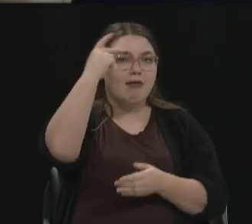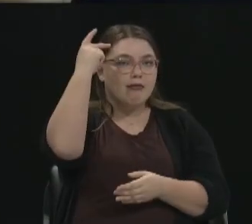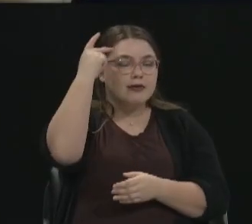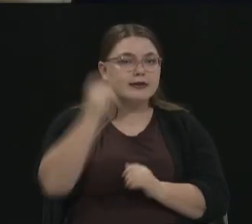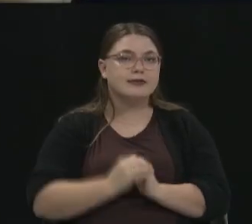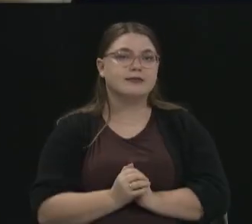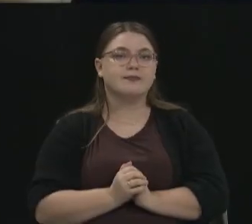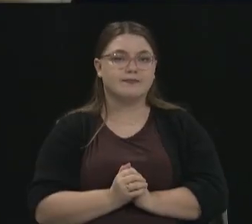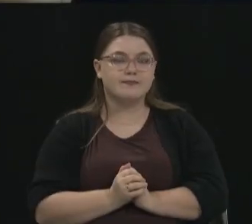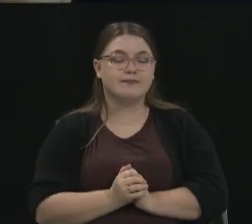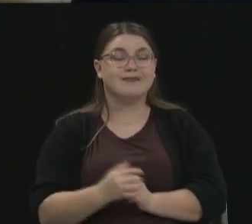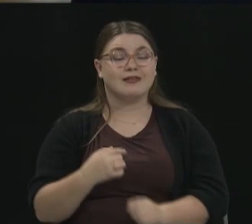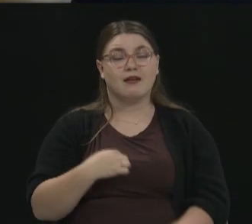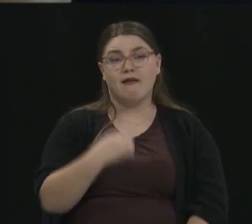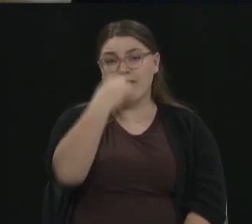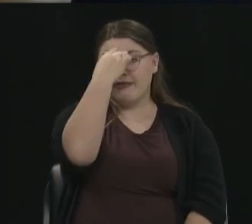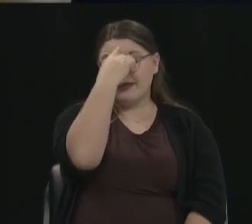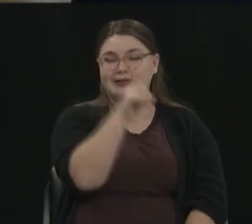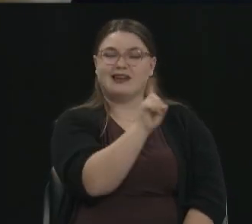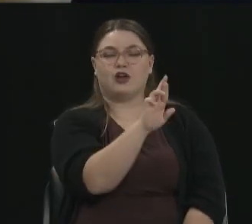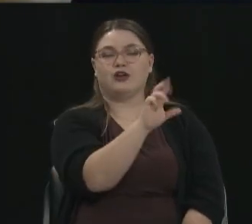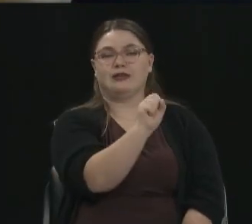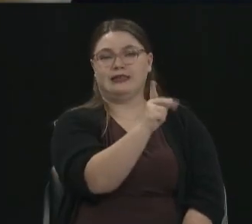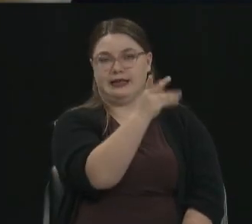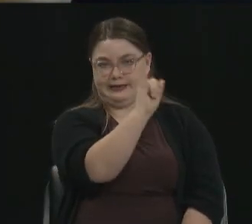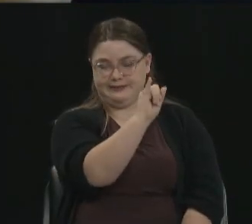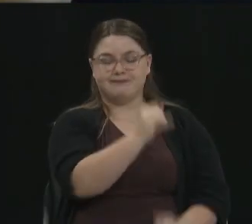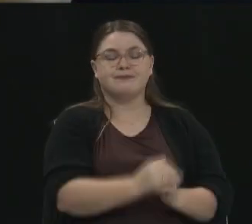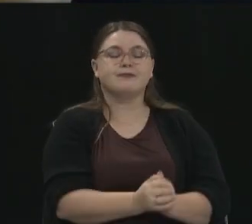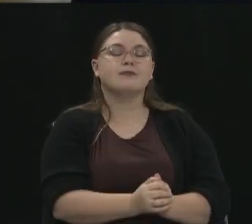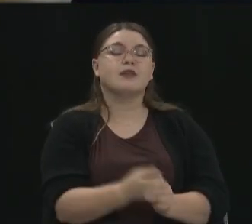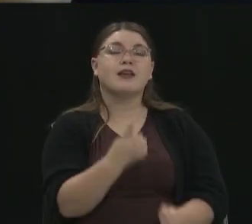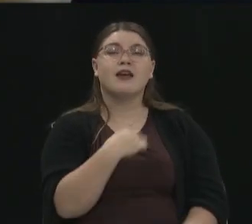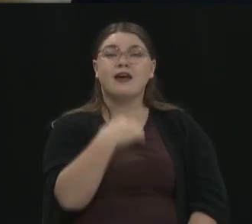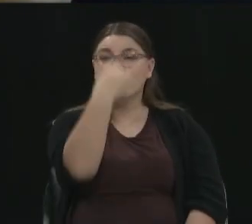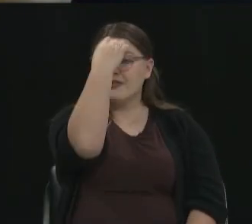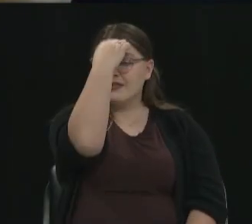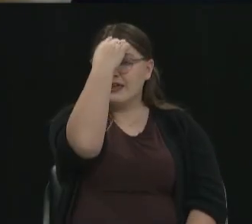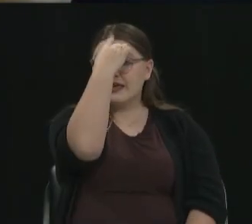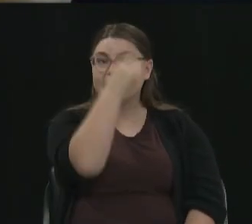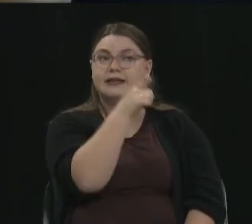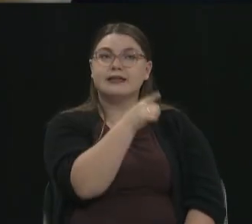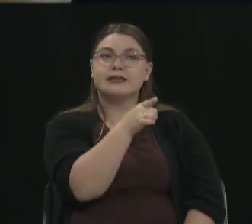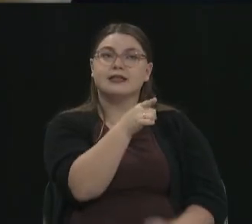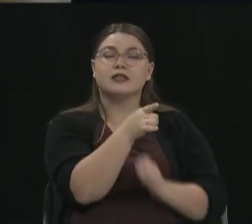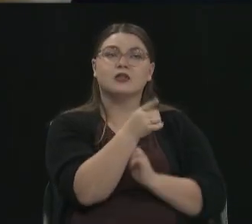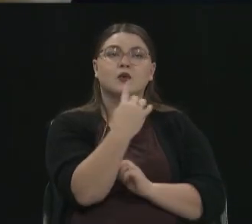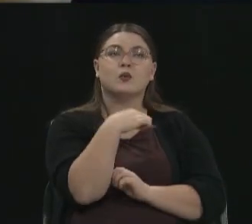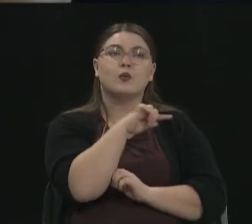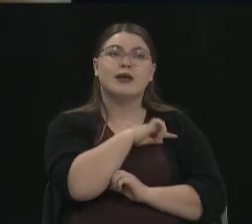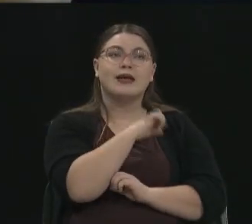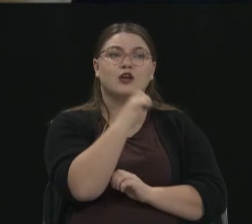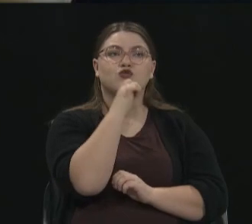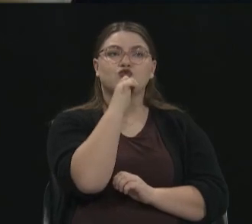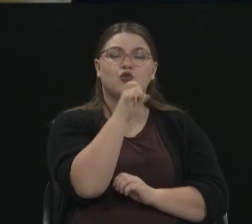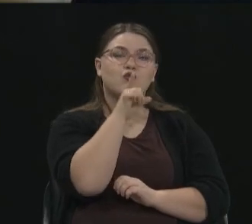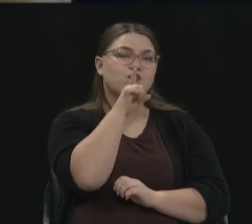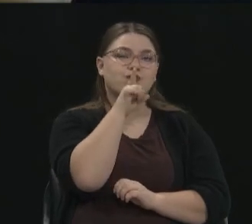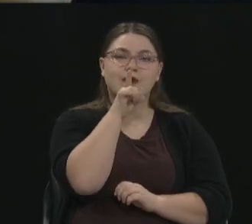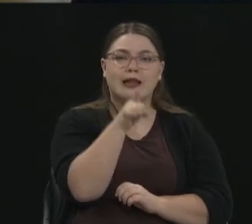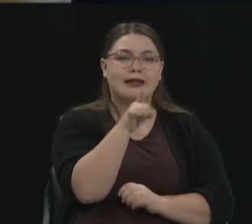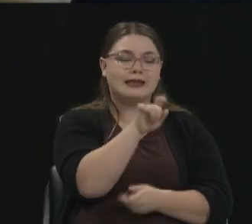I think that you worry that we don't address certain